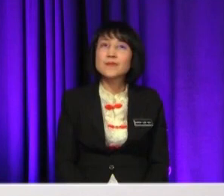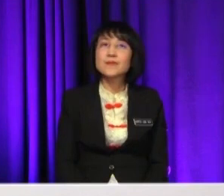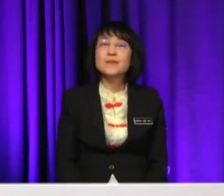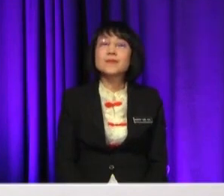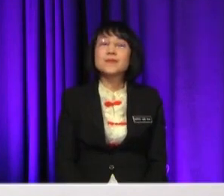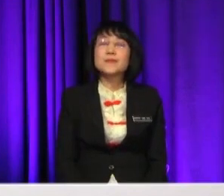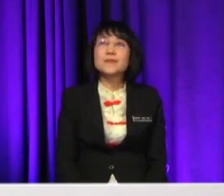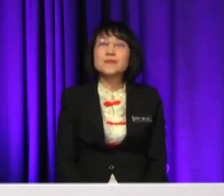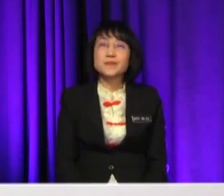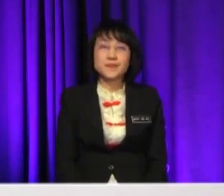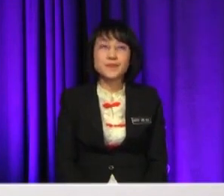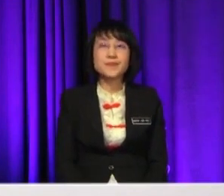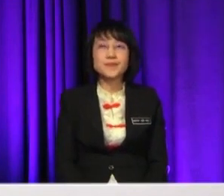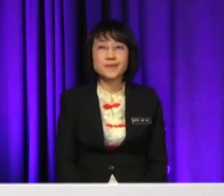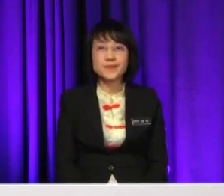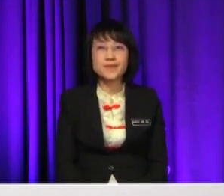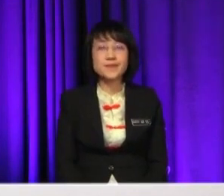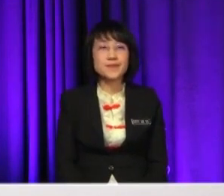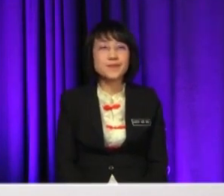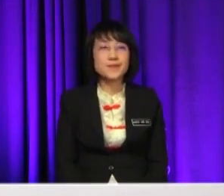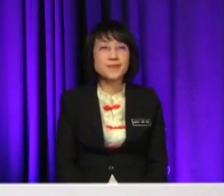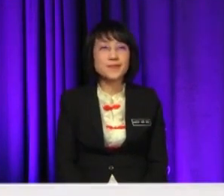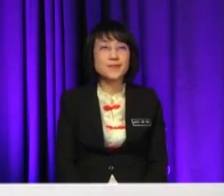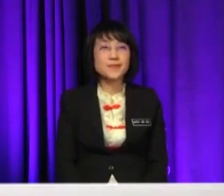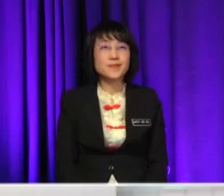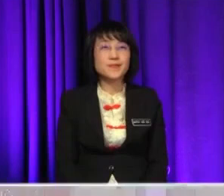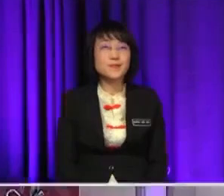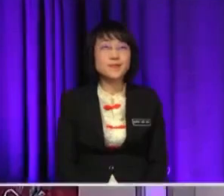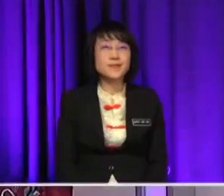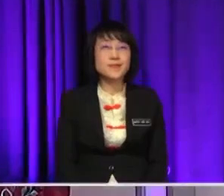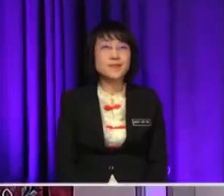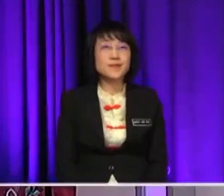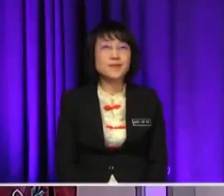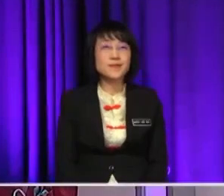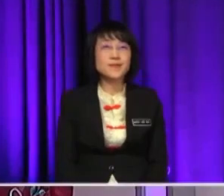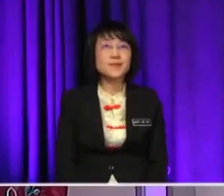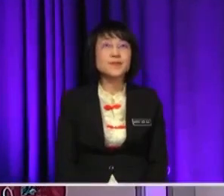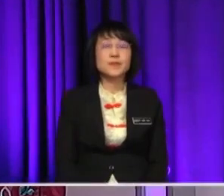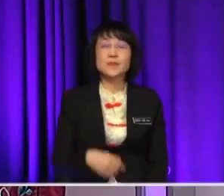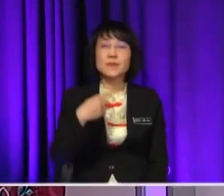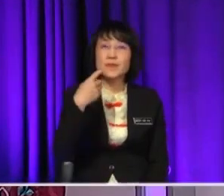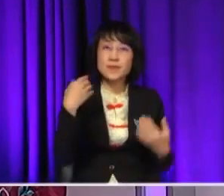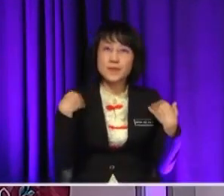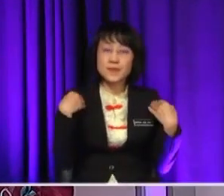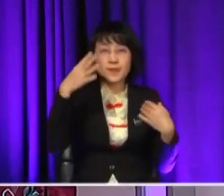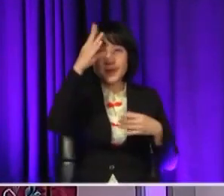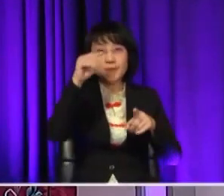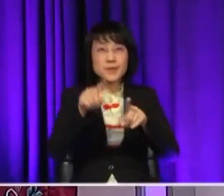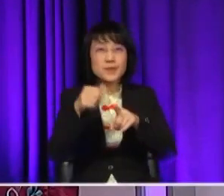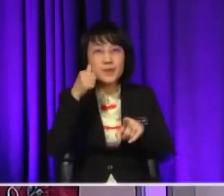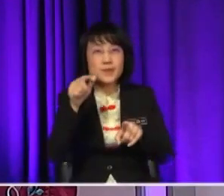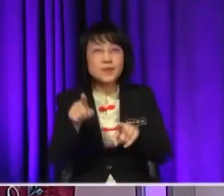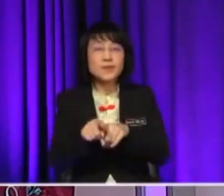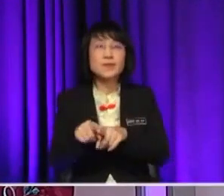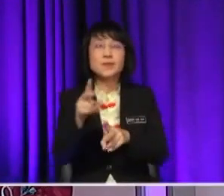you, Sophia. That's a great insight. Now, for those of y'all who have siblings or who look after children, who do you